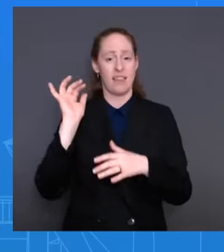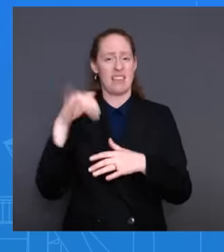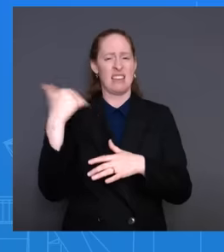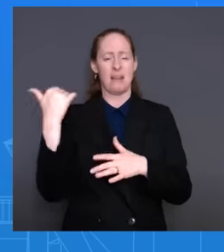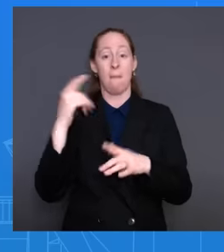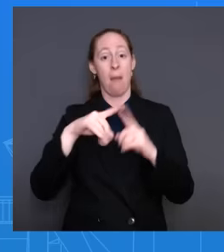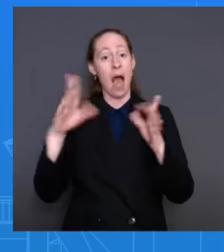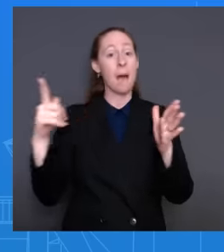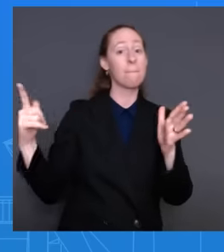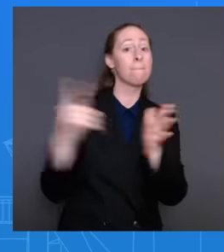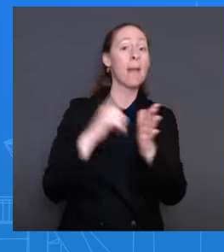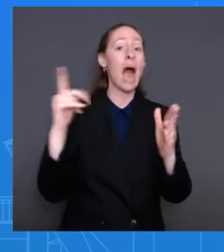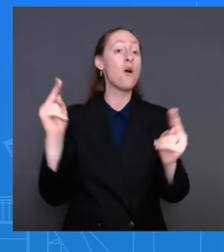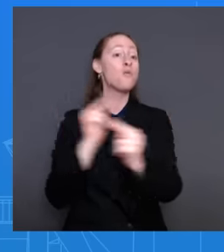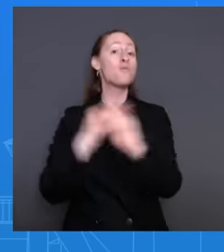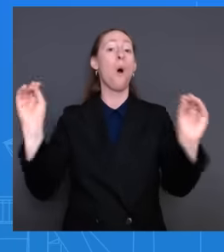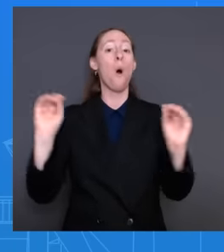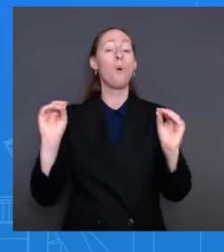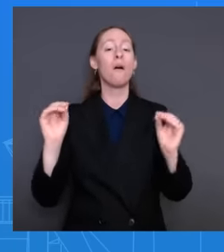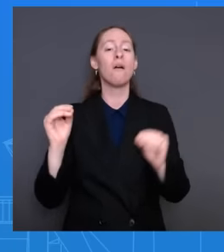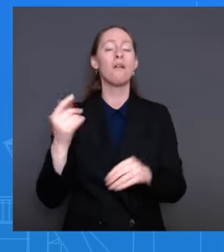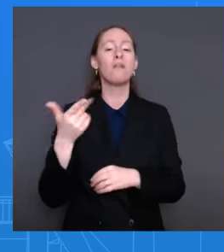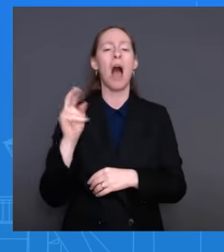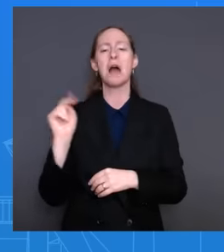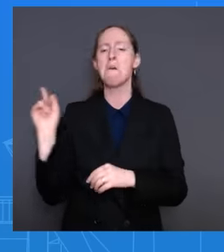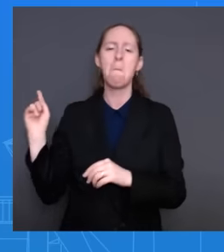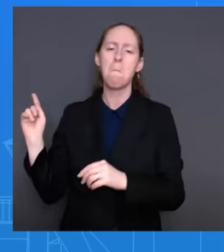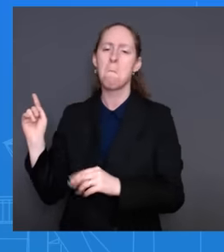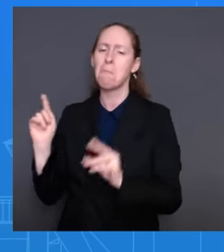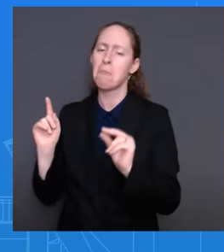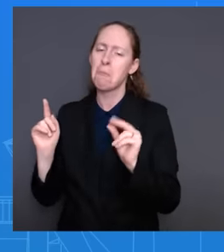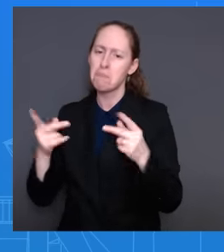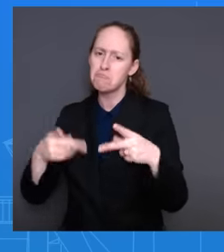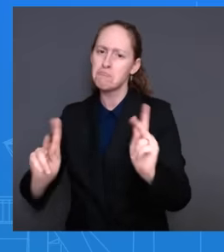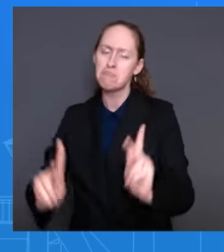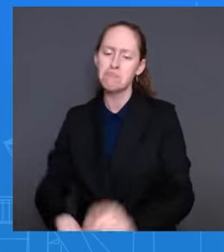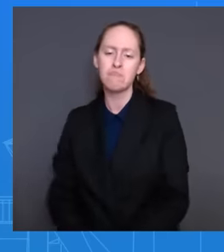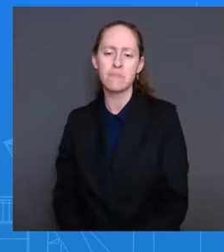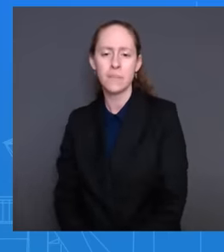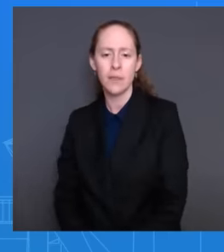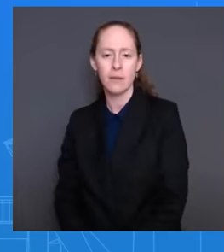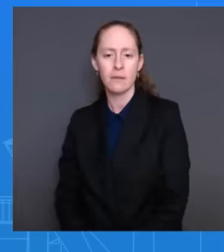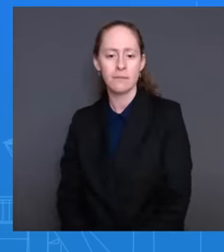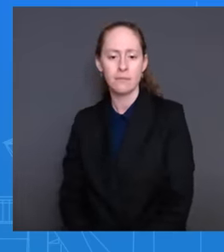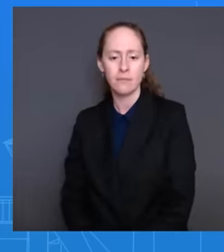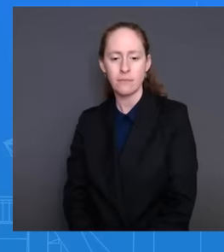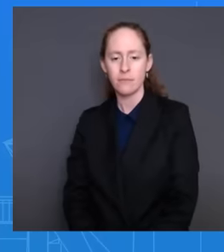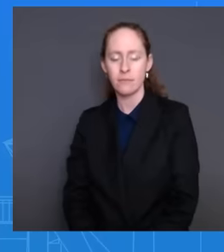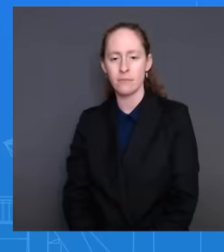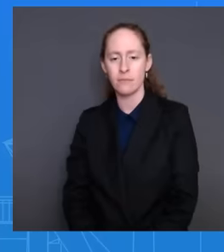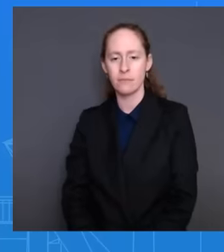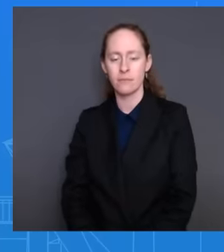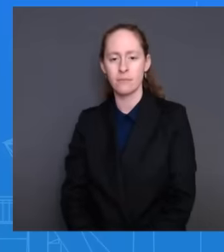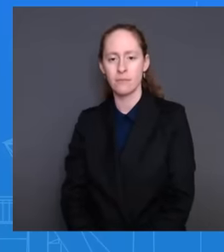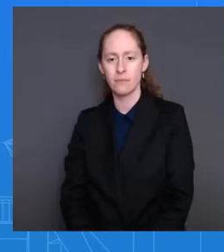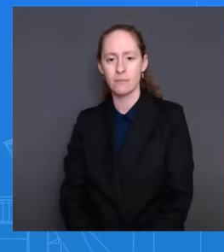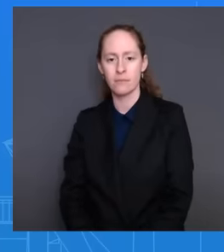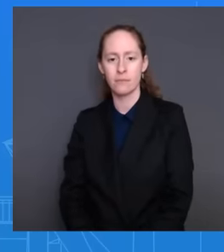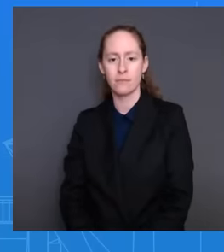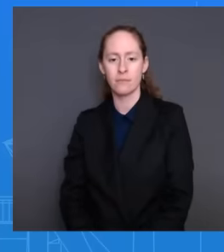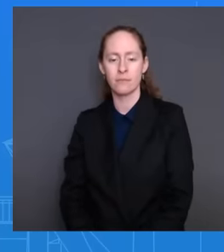some places in this country now, a gallon of gas costs more than people on the federal minimum wage are making in an